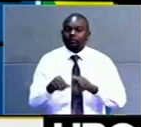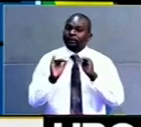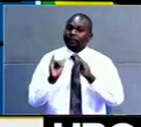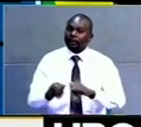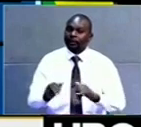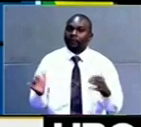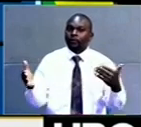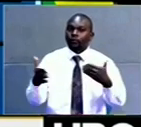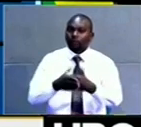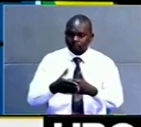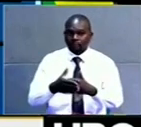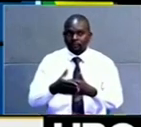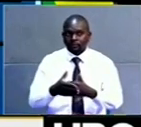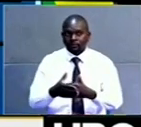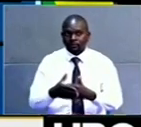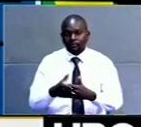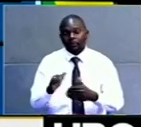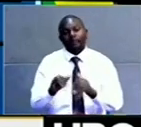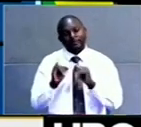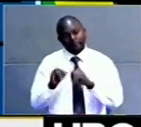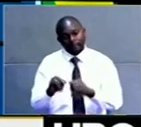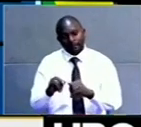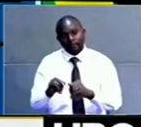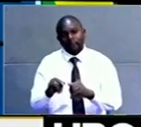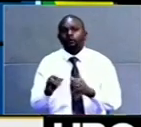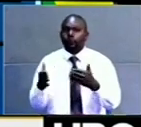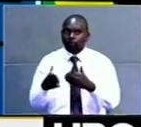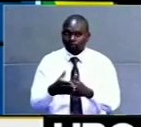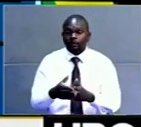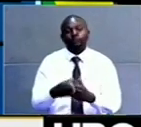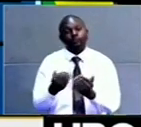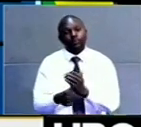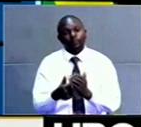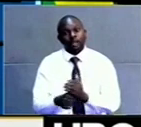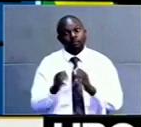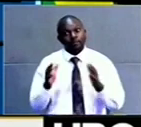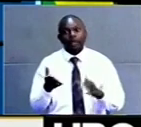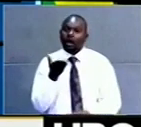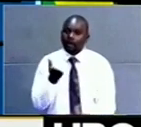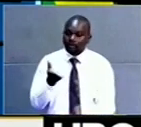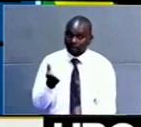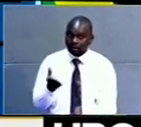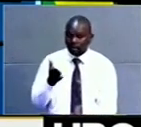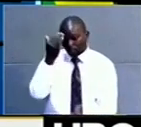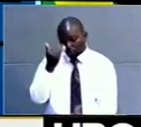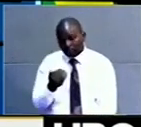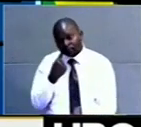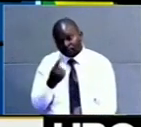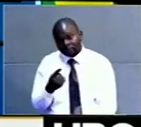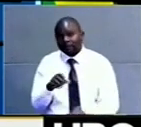closed. Those indoor things are very dangerous because that's where the